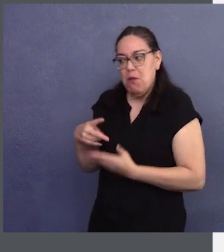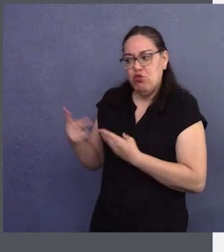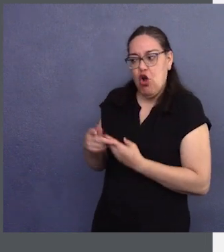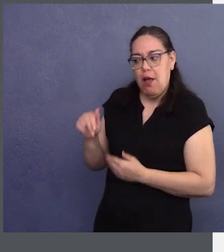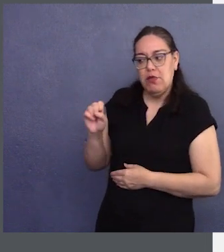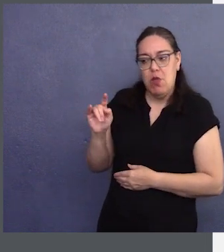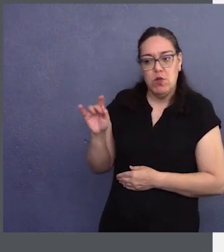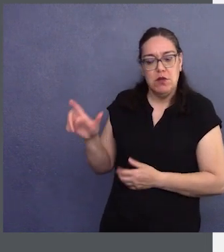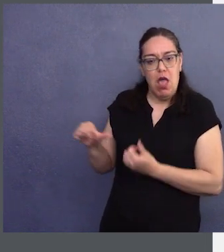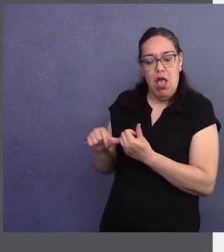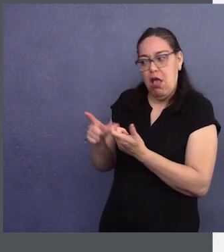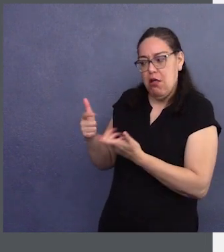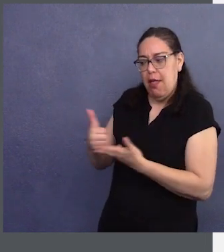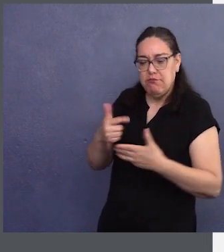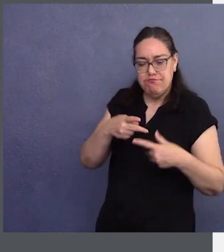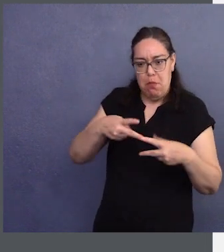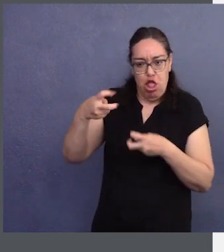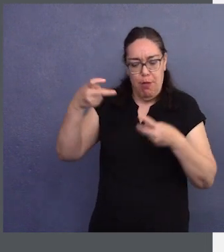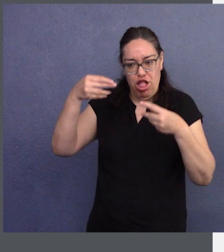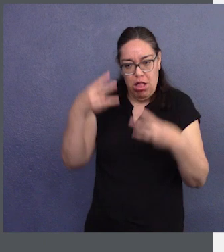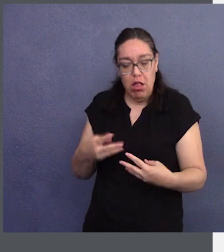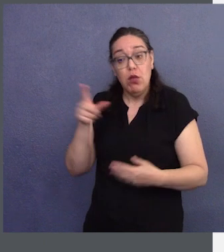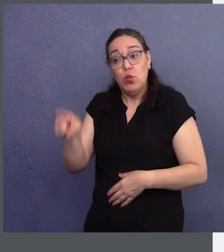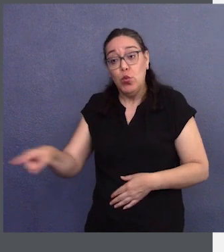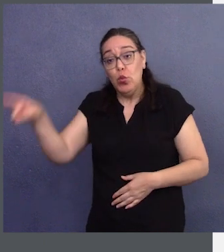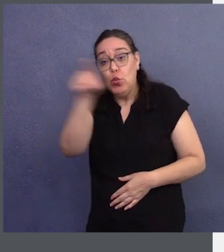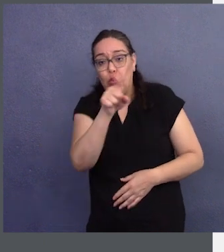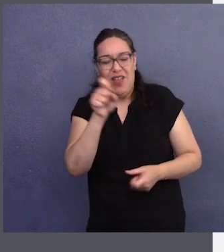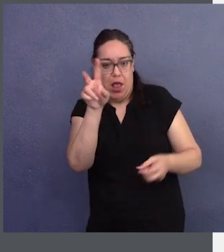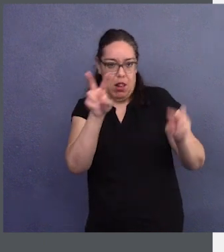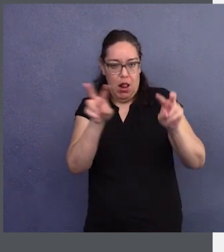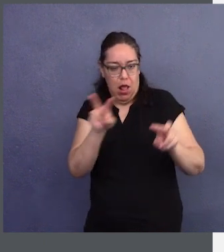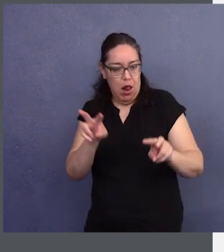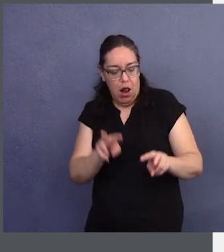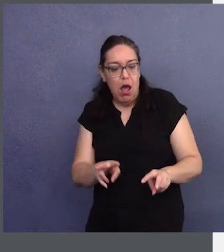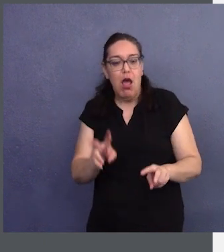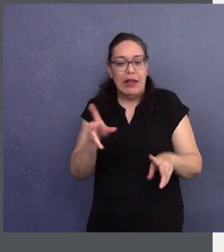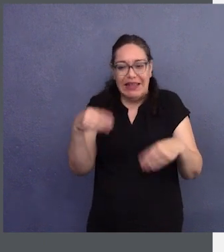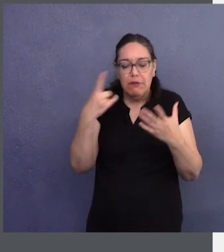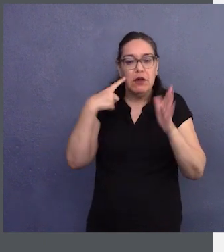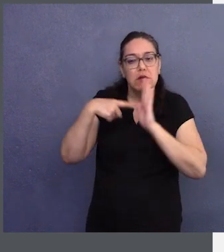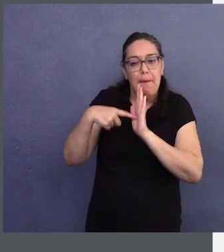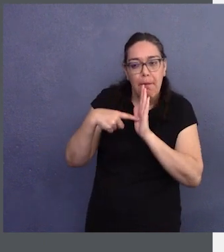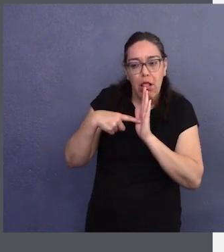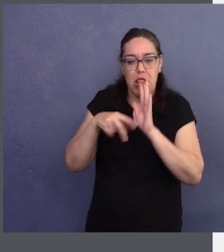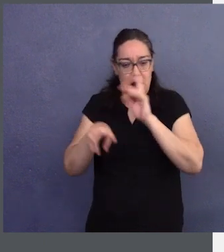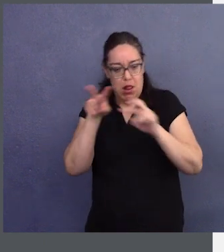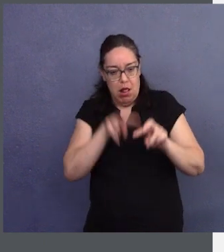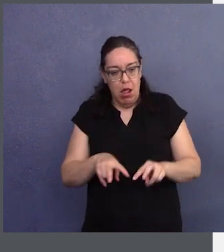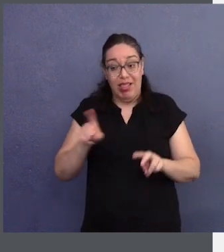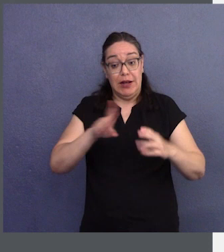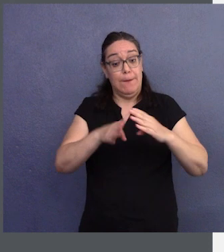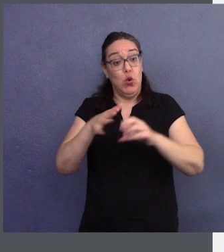out the zip codes for you guys to kind of see as an example where these communities